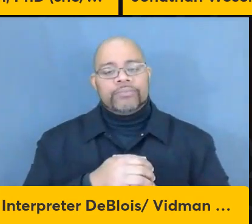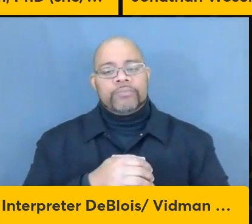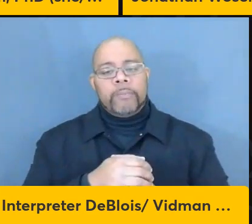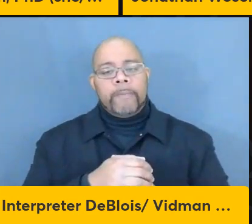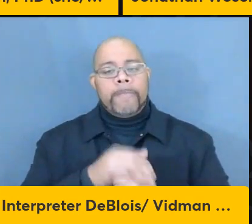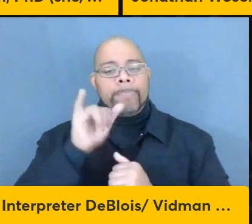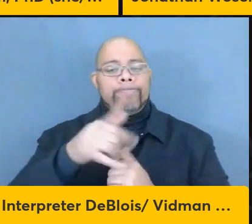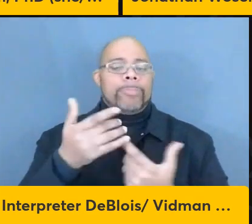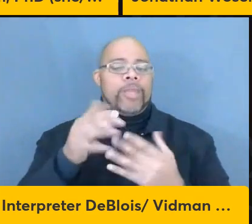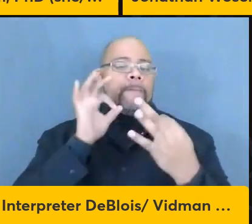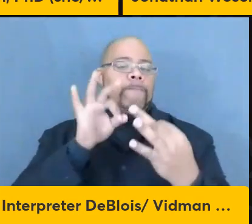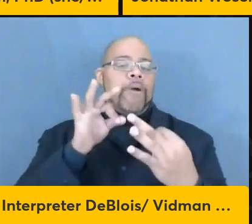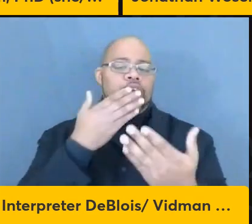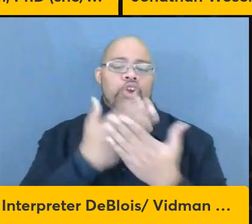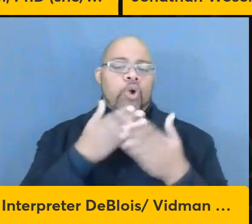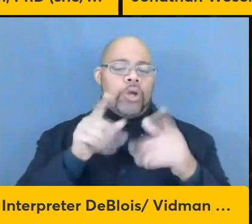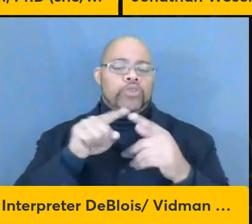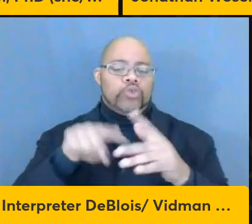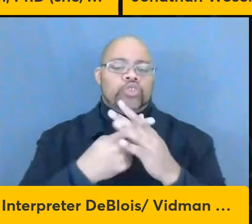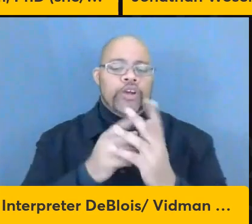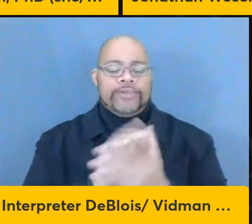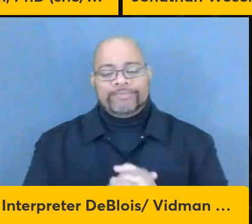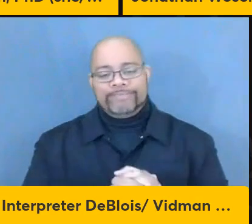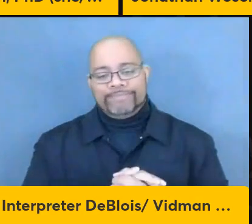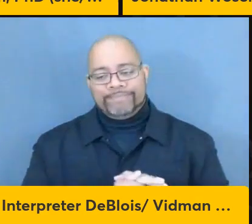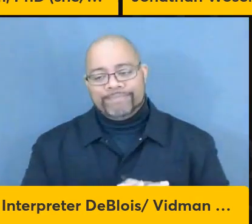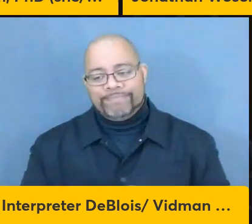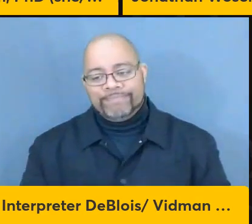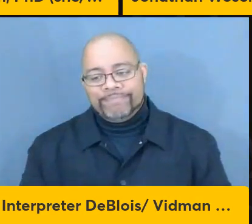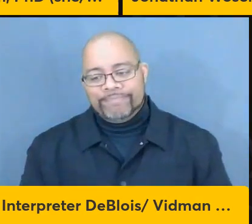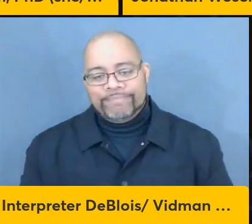Those are perfectly fine ways to start.